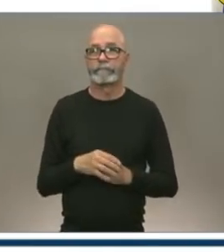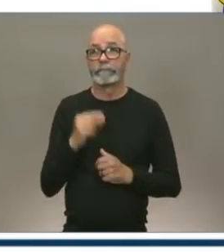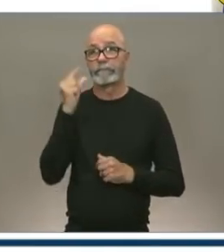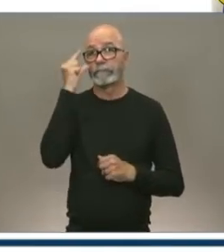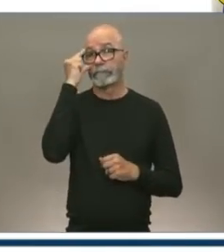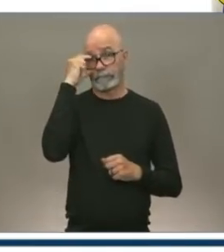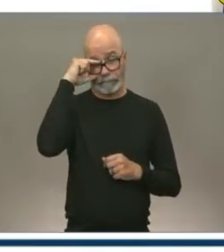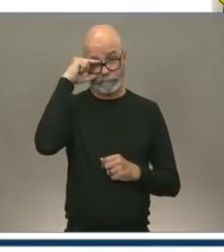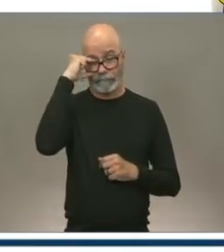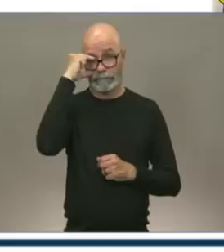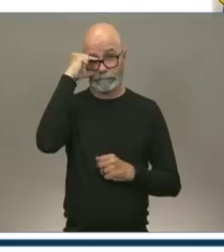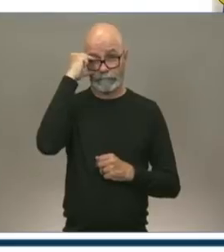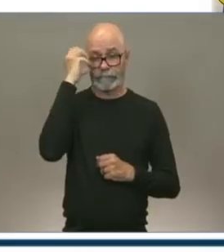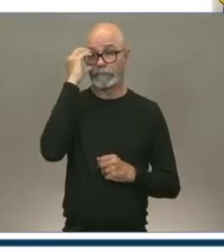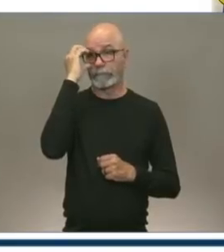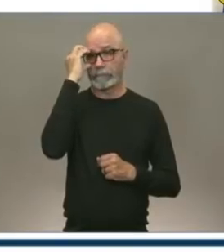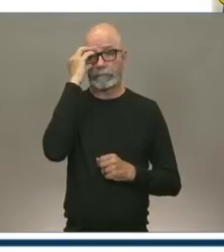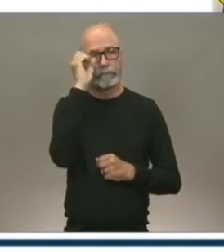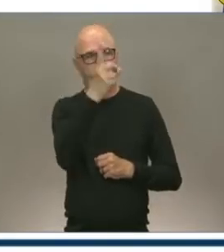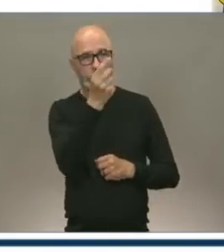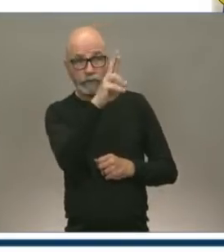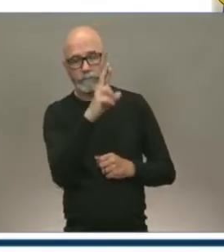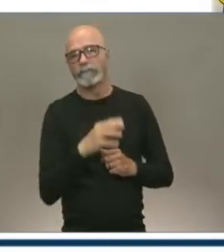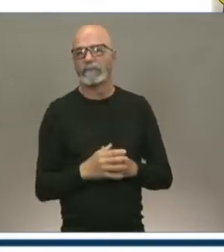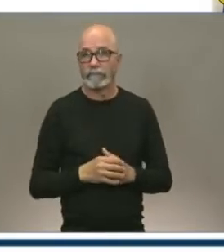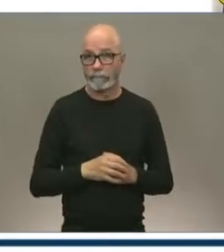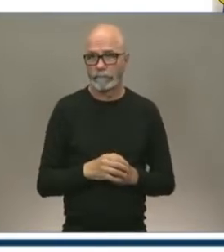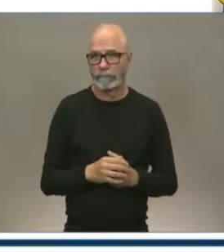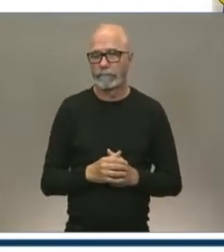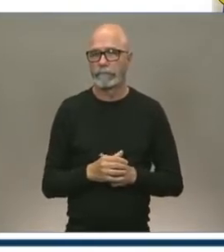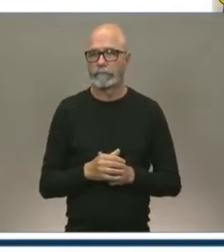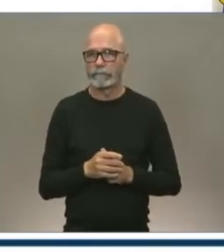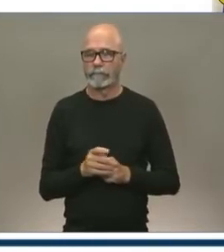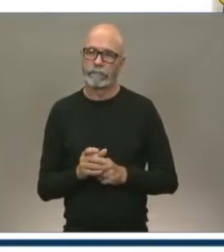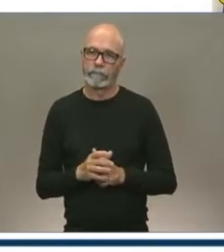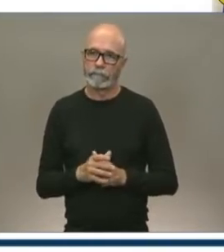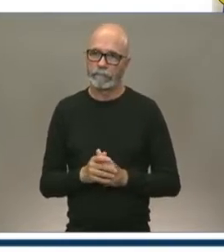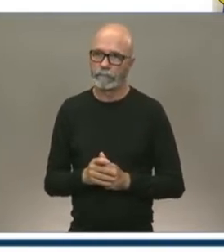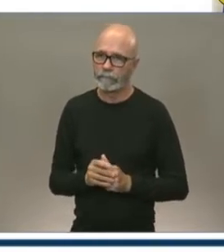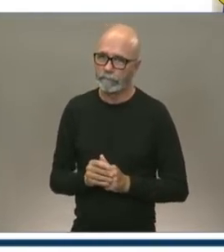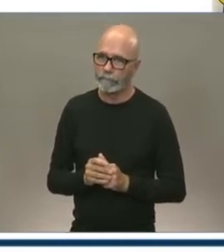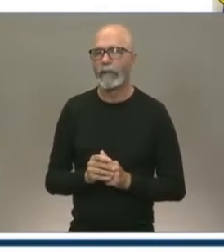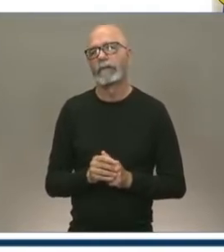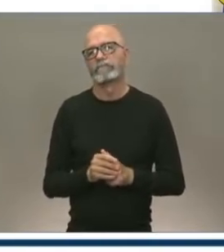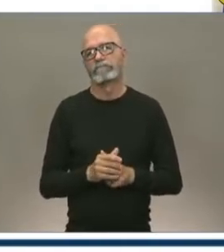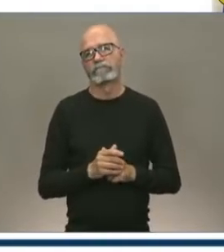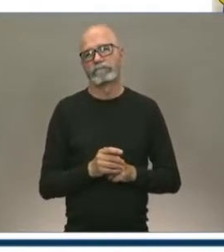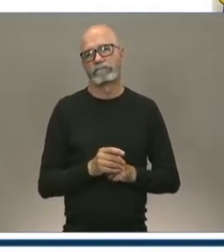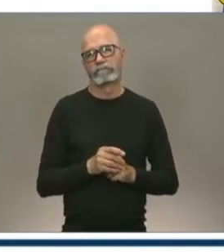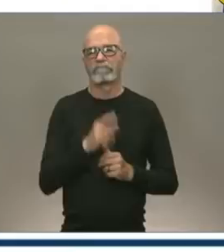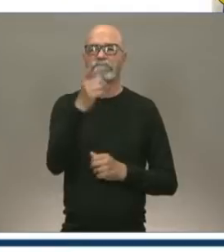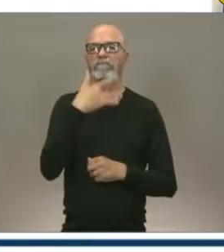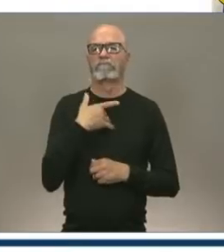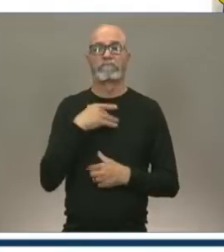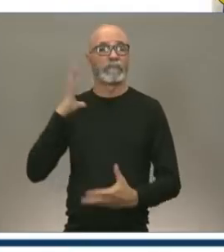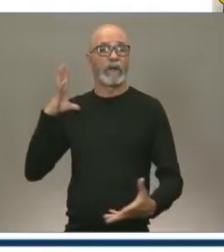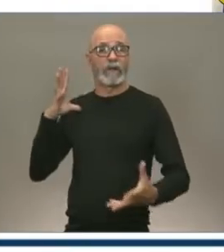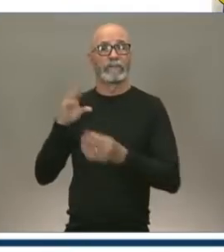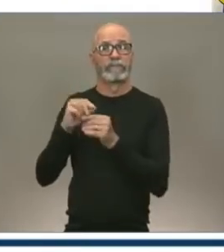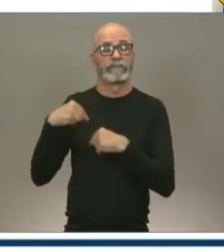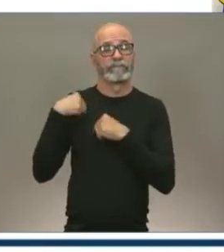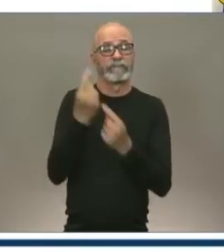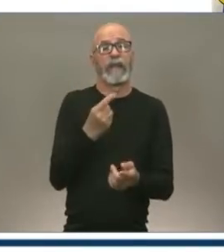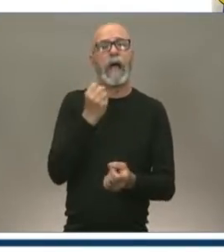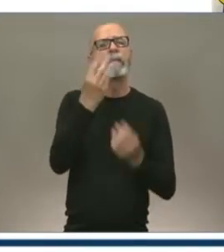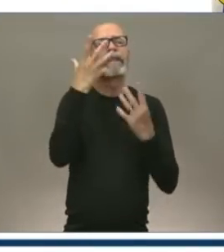for Dr. Strang, can you give an update on if any vaccines or how many vaccines have been wasted, and what the protocol is in place